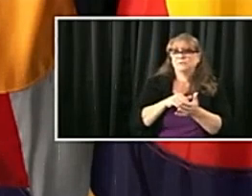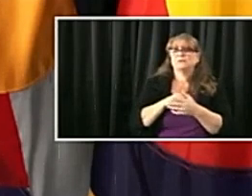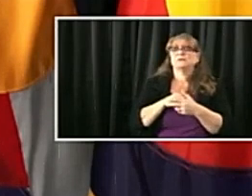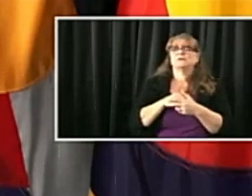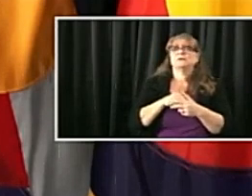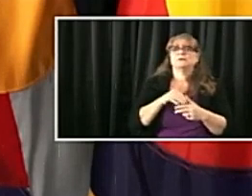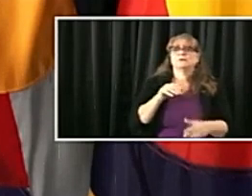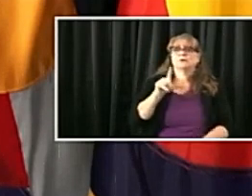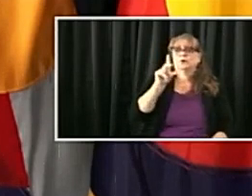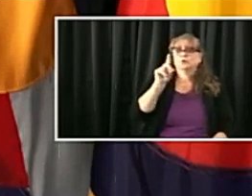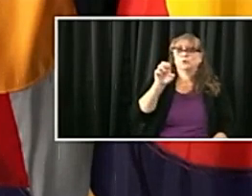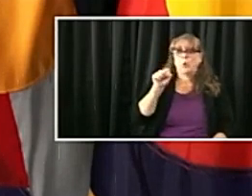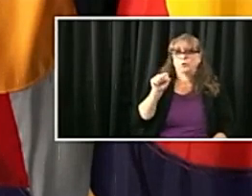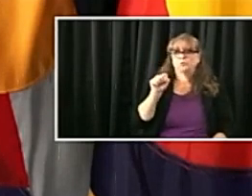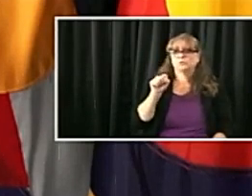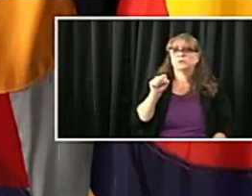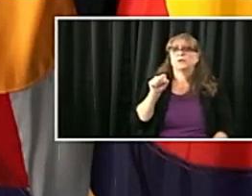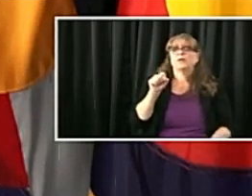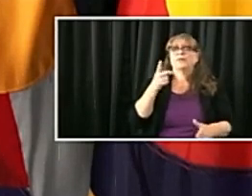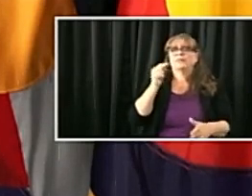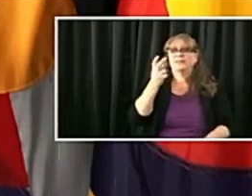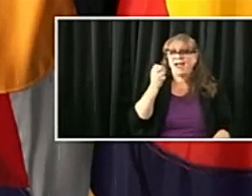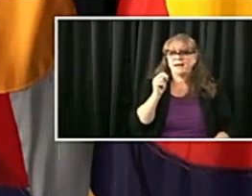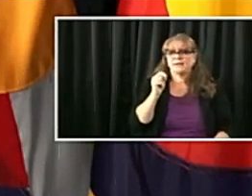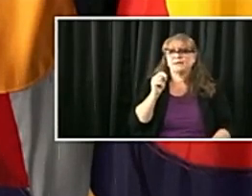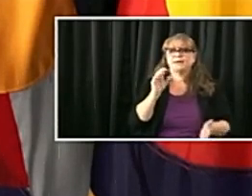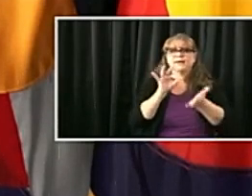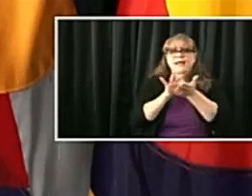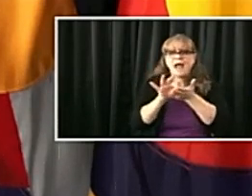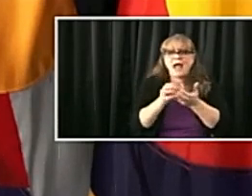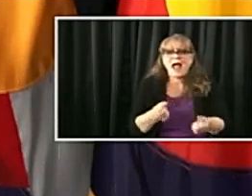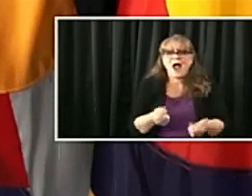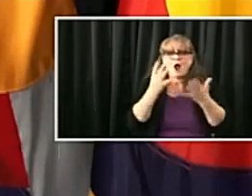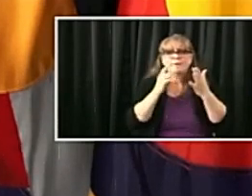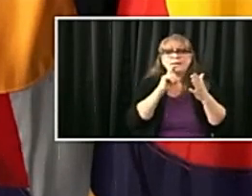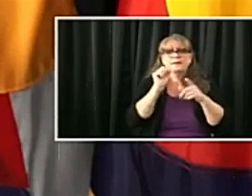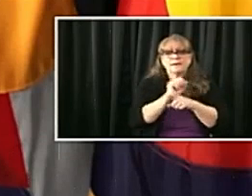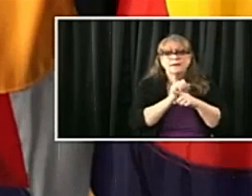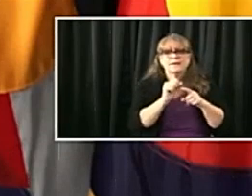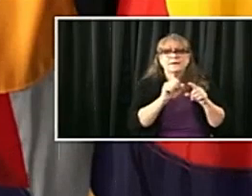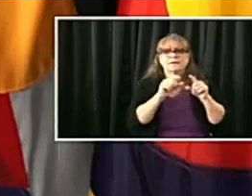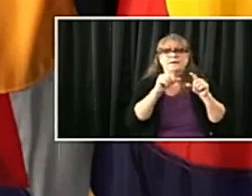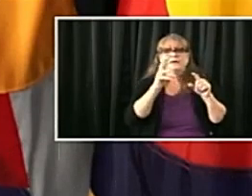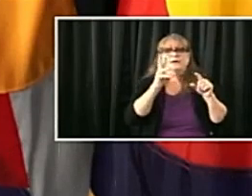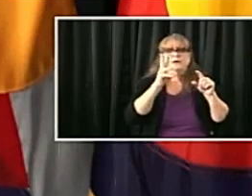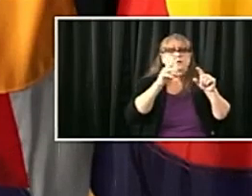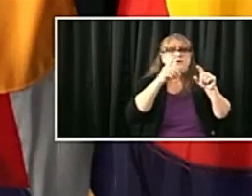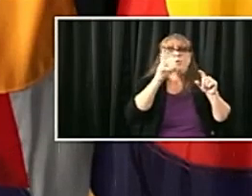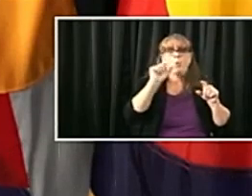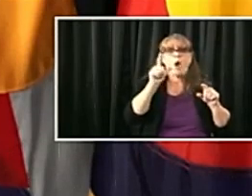real-time supply management with Walgreens and CVS, our 2 partners under the federal contract.